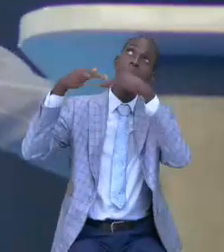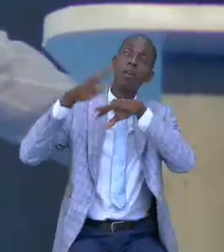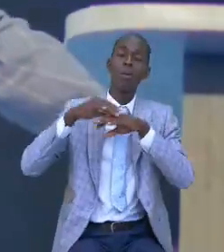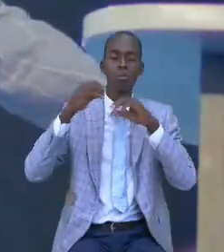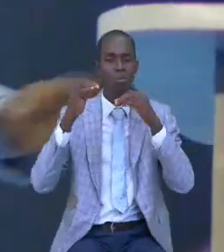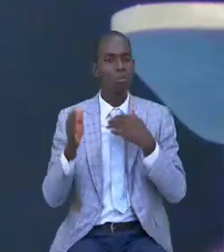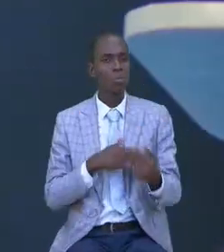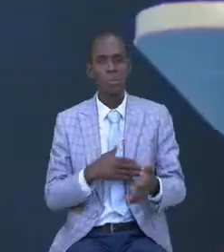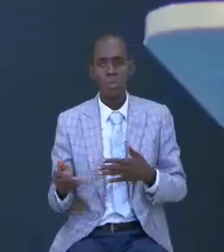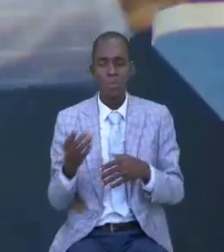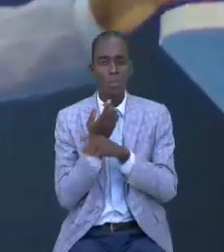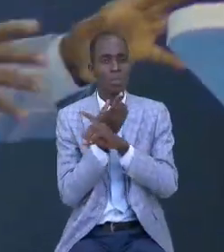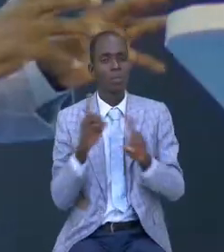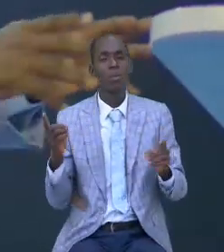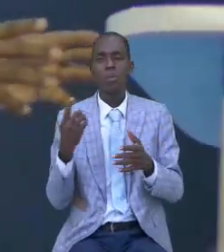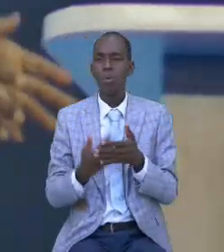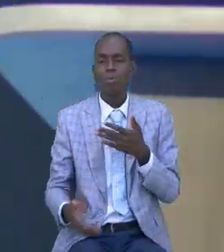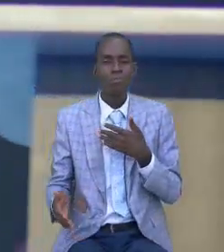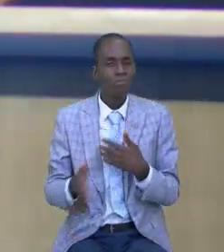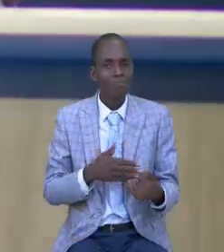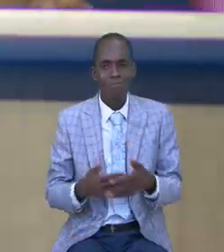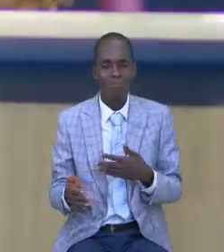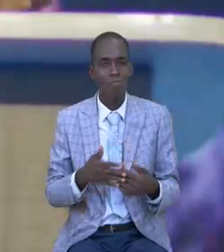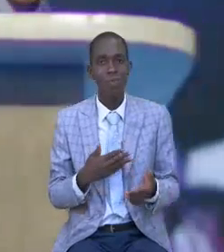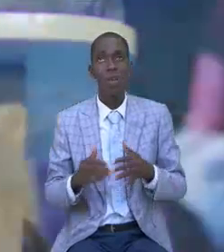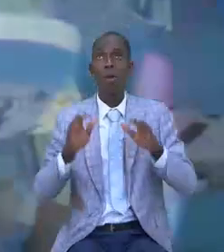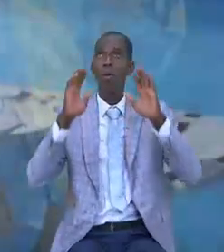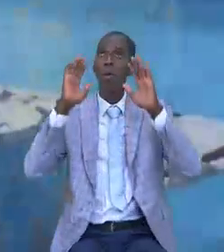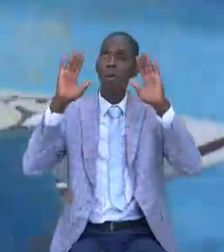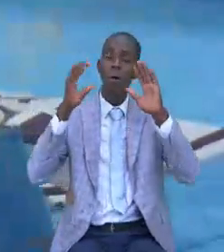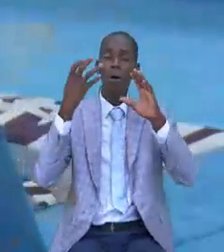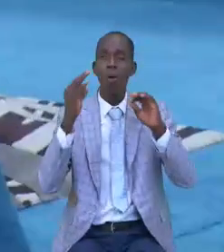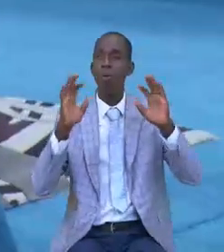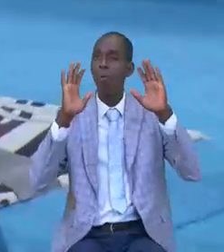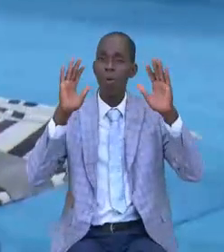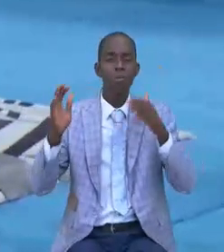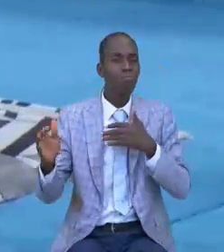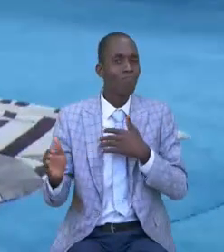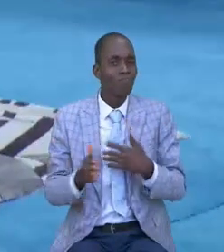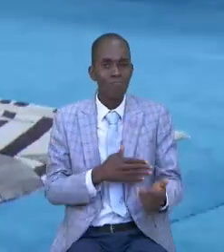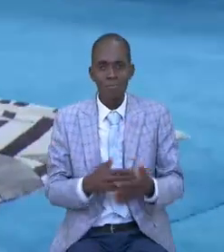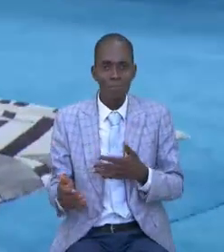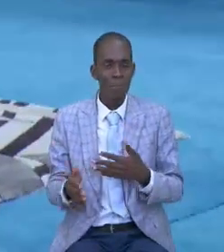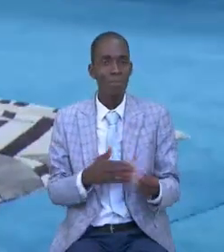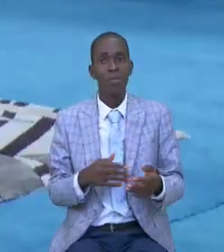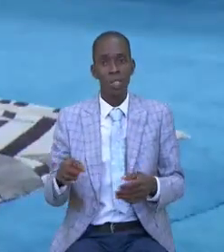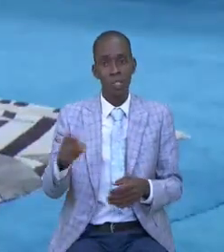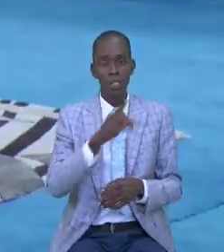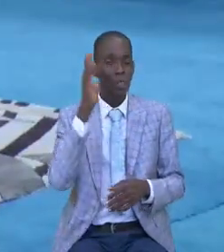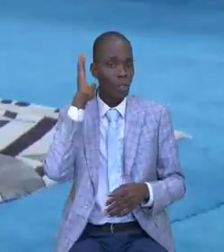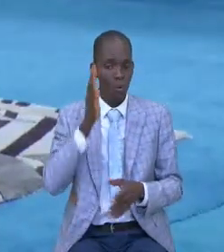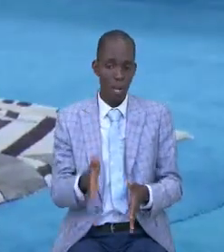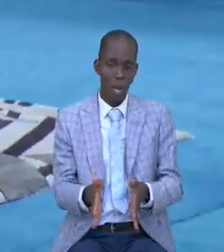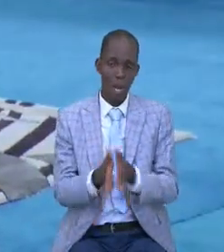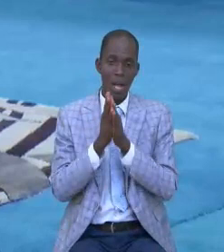whatsoever deliverance, whatsoever wonders of wonders, whatsoever ye shall